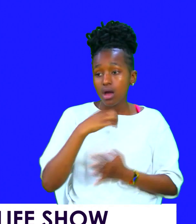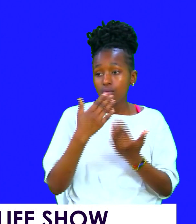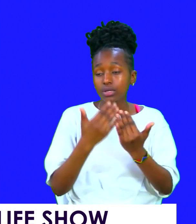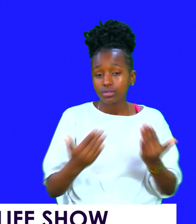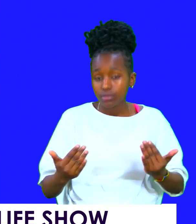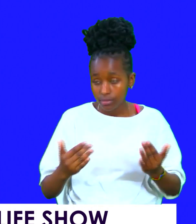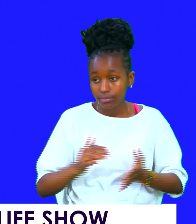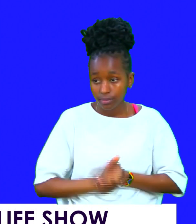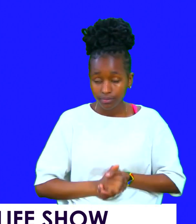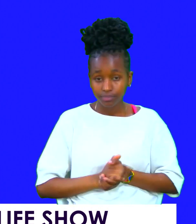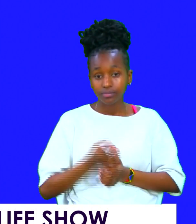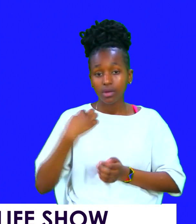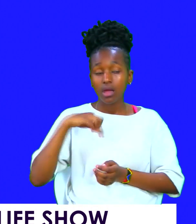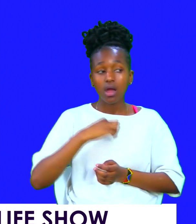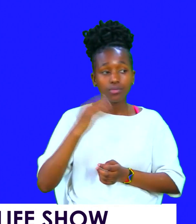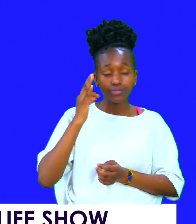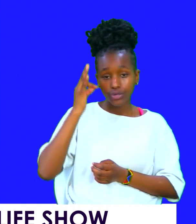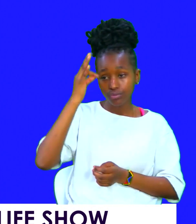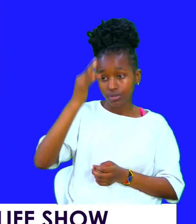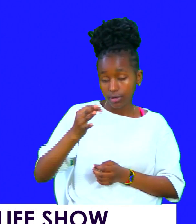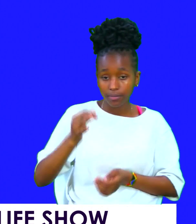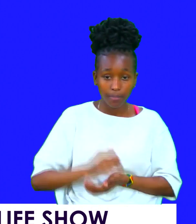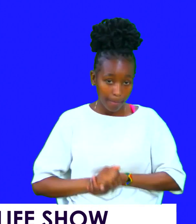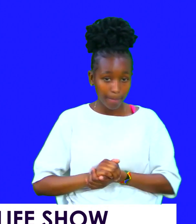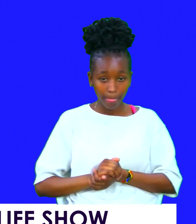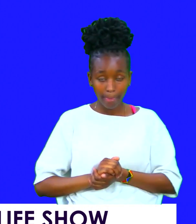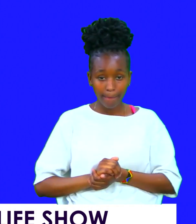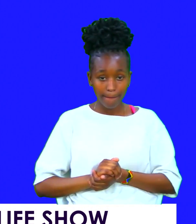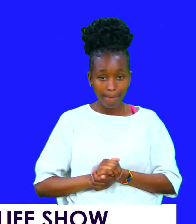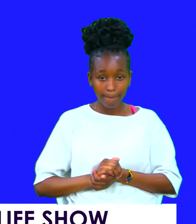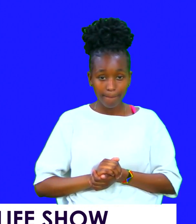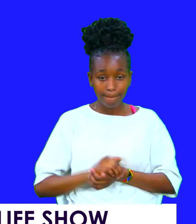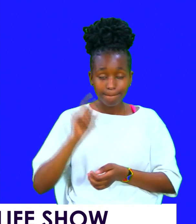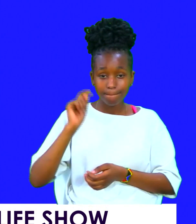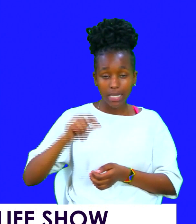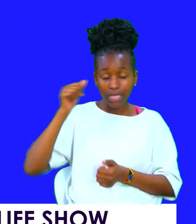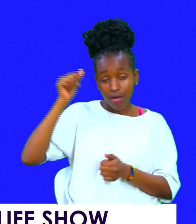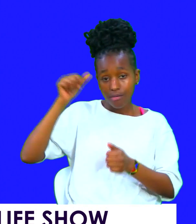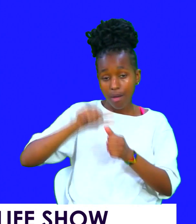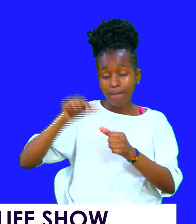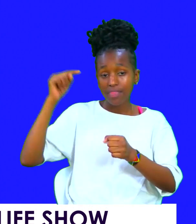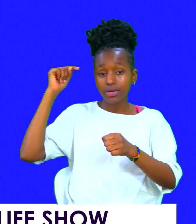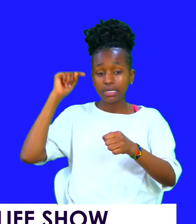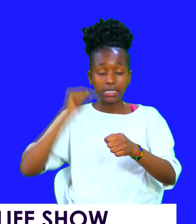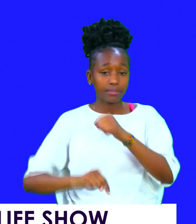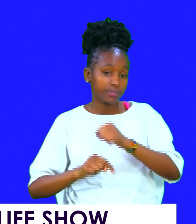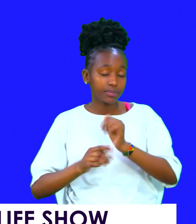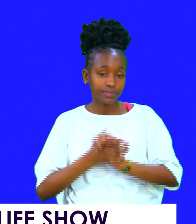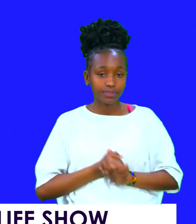children, our future. Come on, remember the deep.